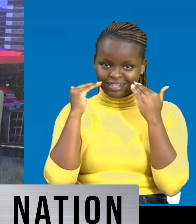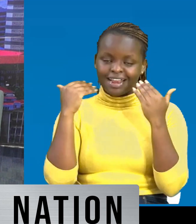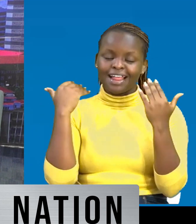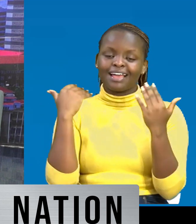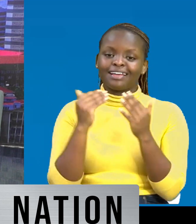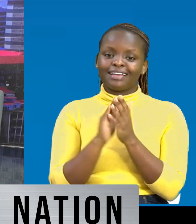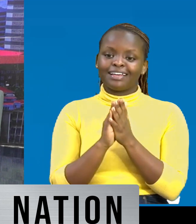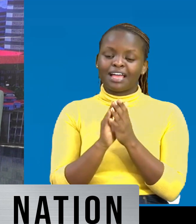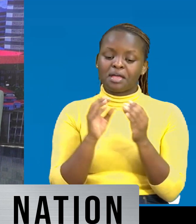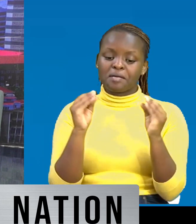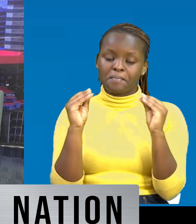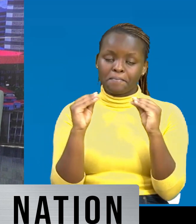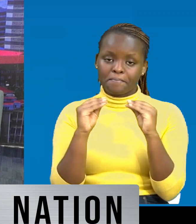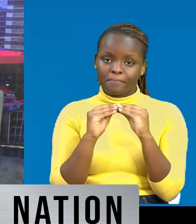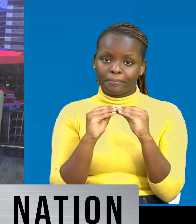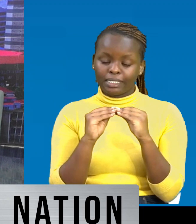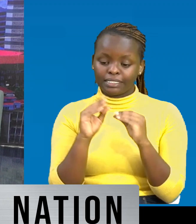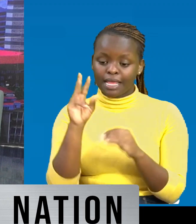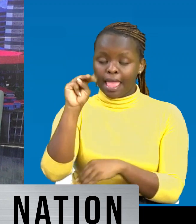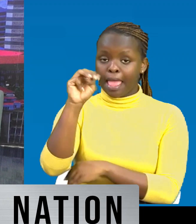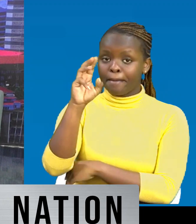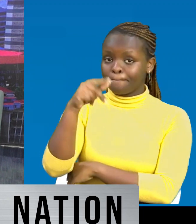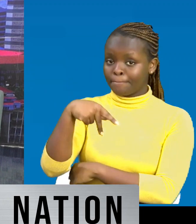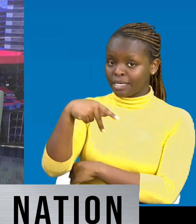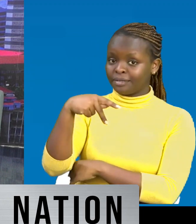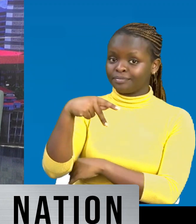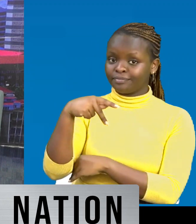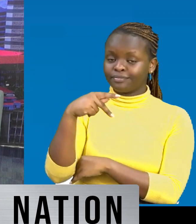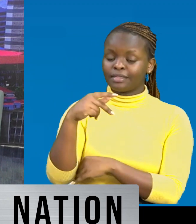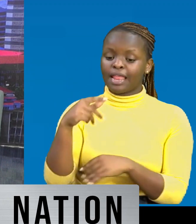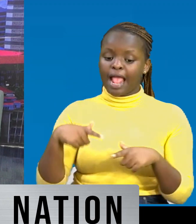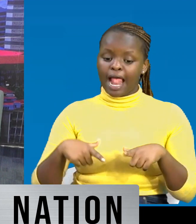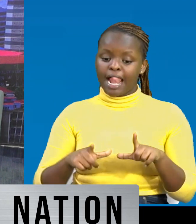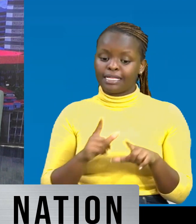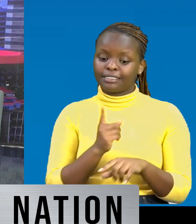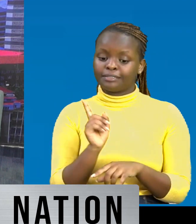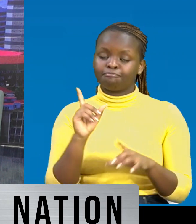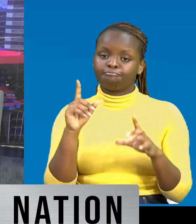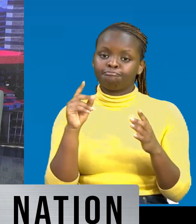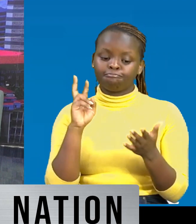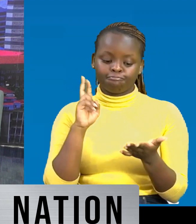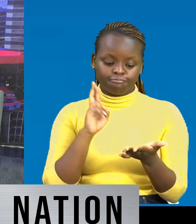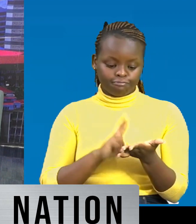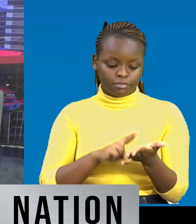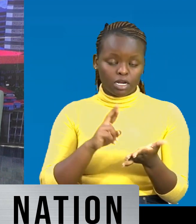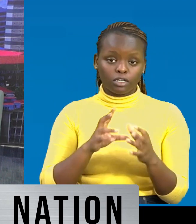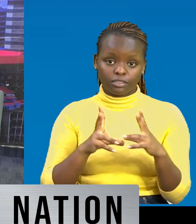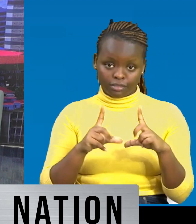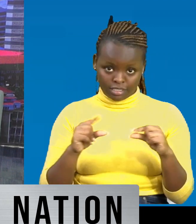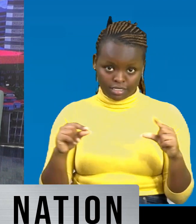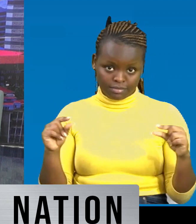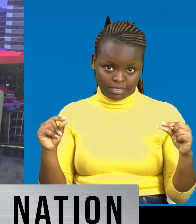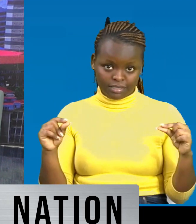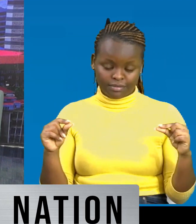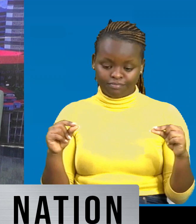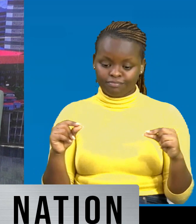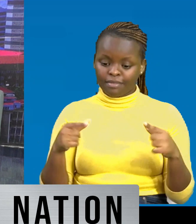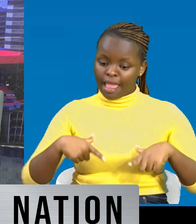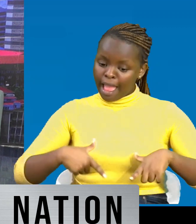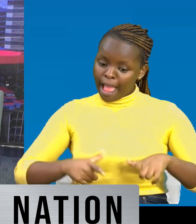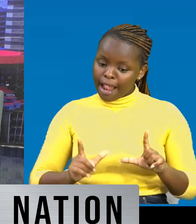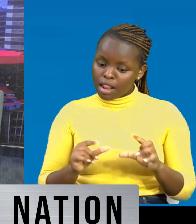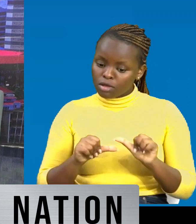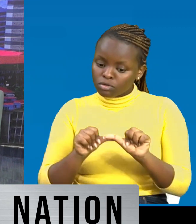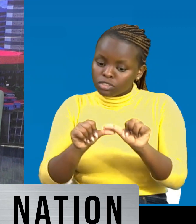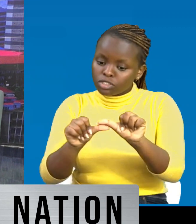meet the MP, right, and basically let him record a statement. That is a statement that we cannot allow to continue